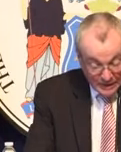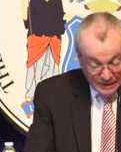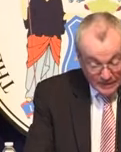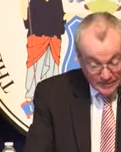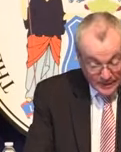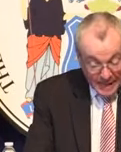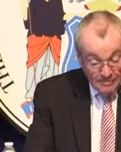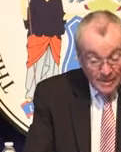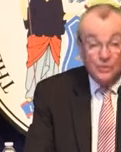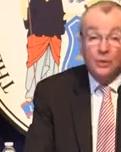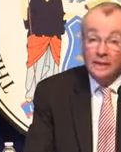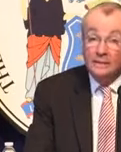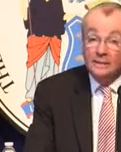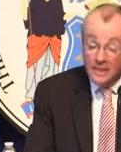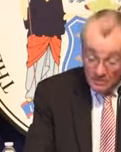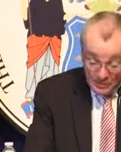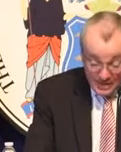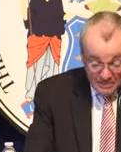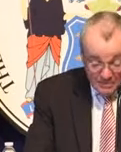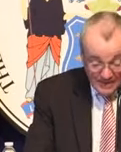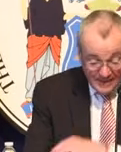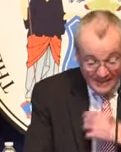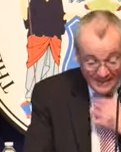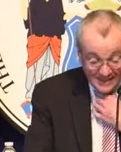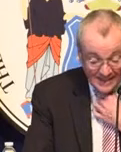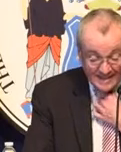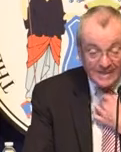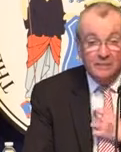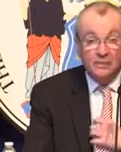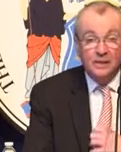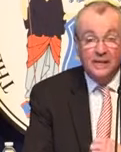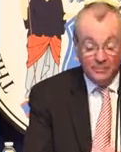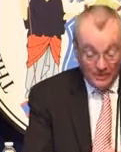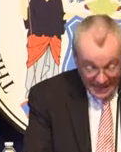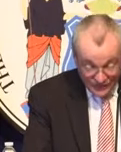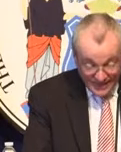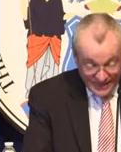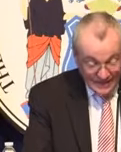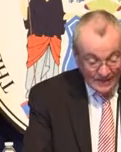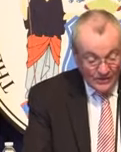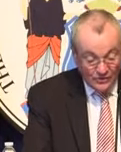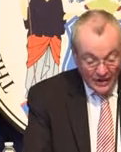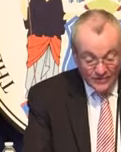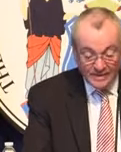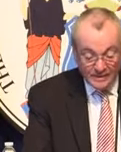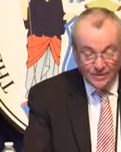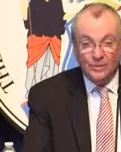stations. And between 10 p.m. Monday and 10 p.m. last night,